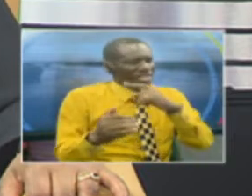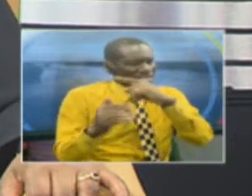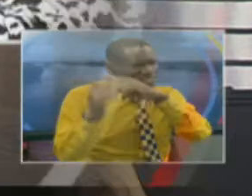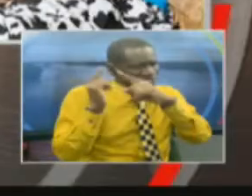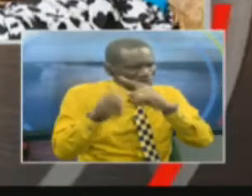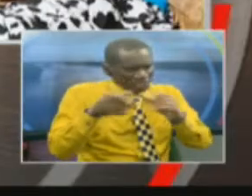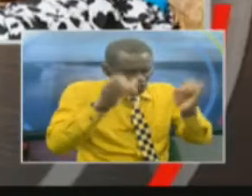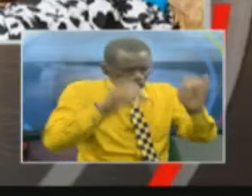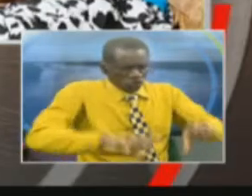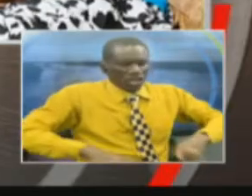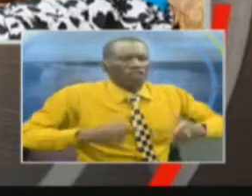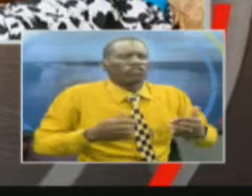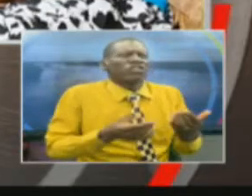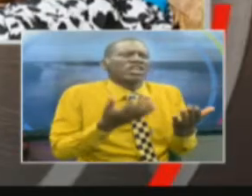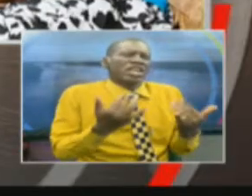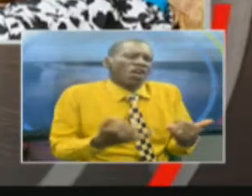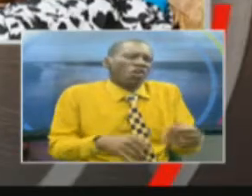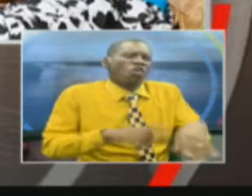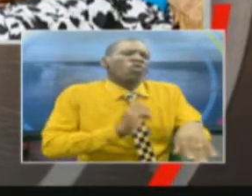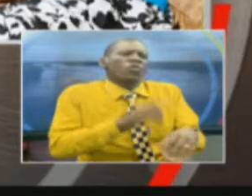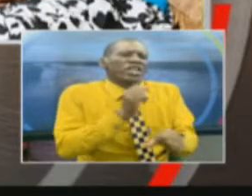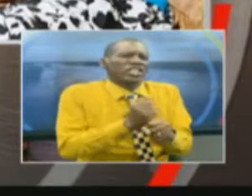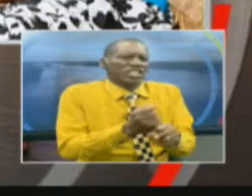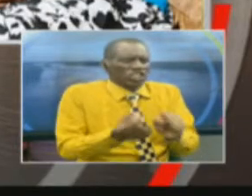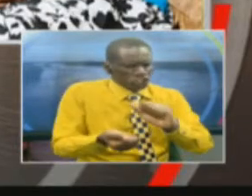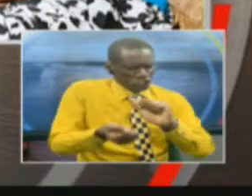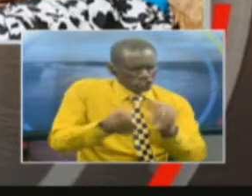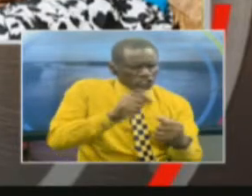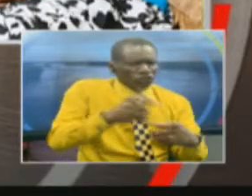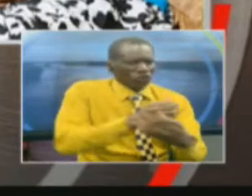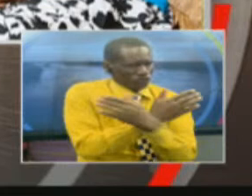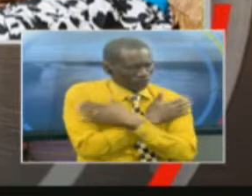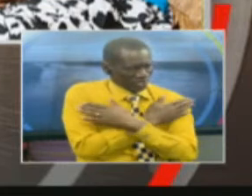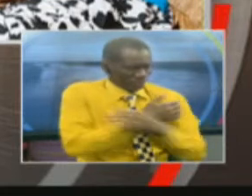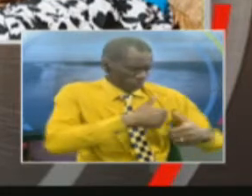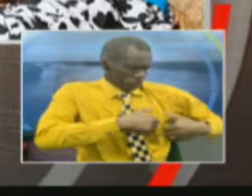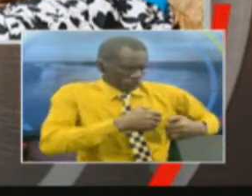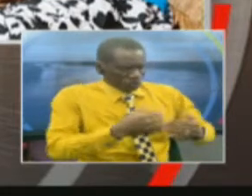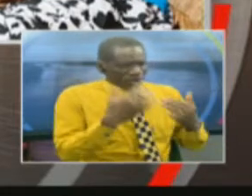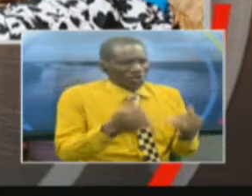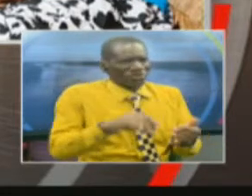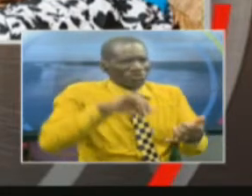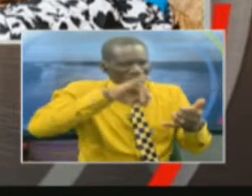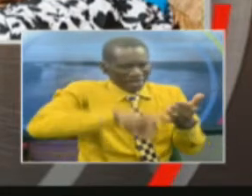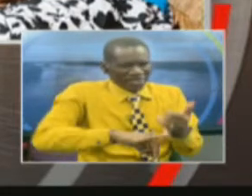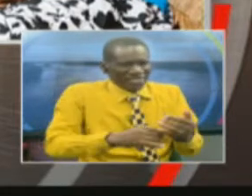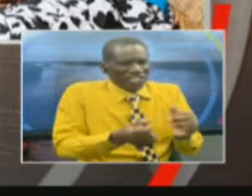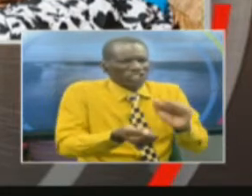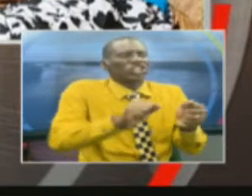life. When did it cross over from friendship to more than friendship?